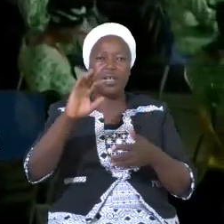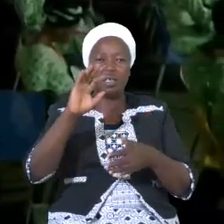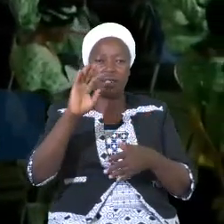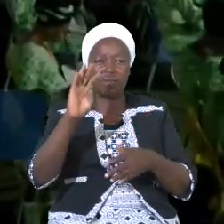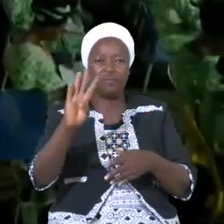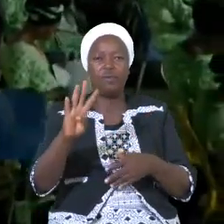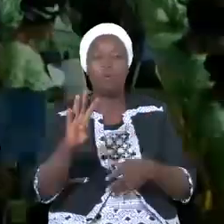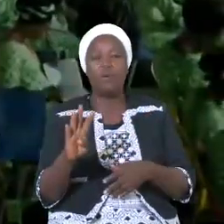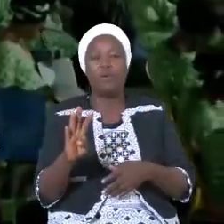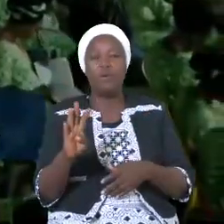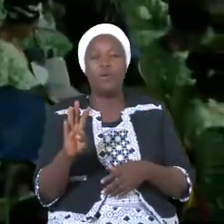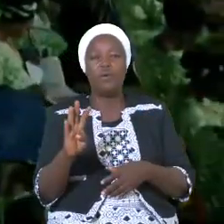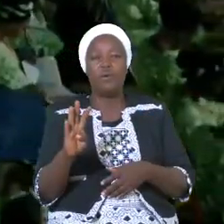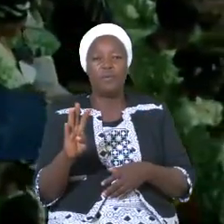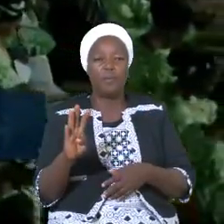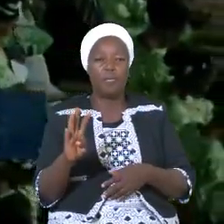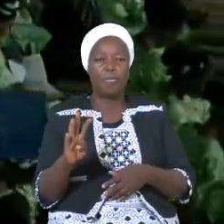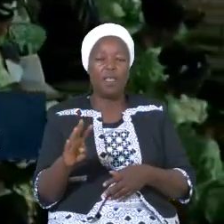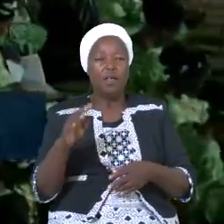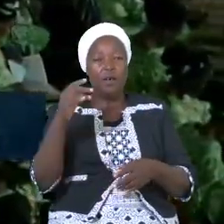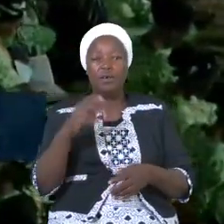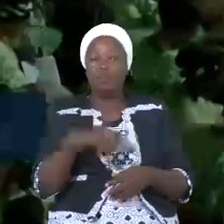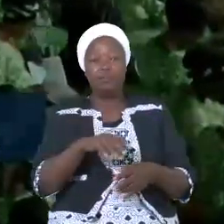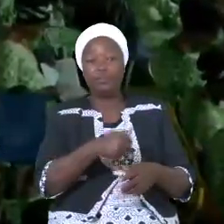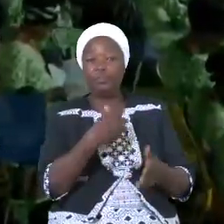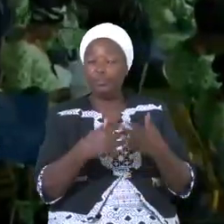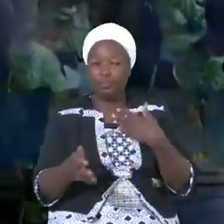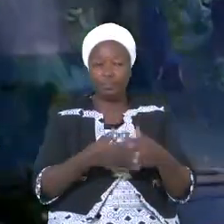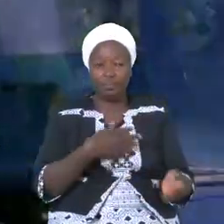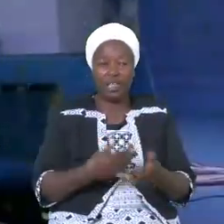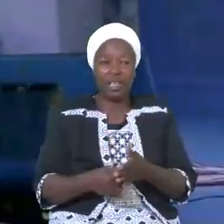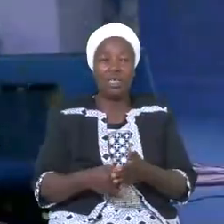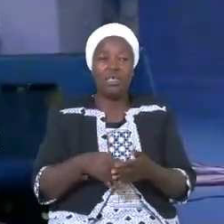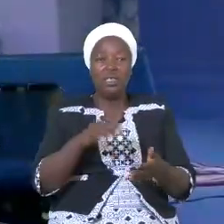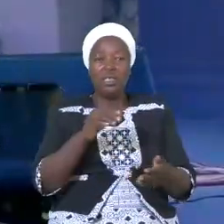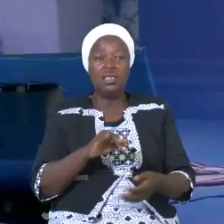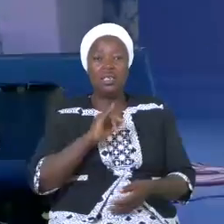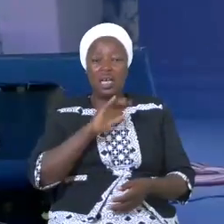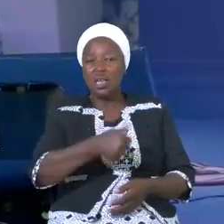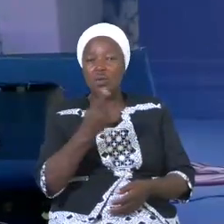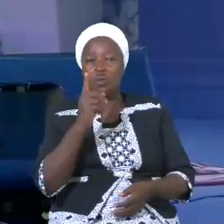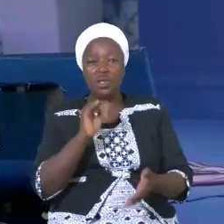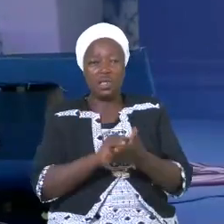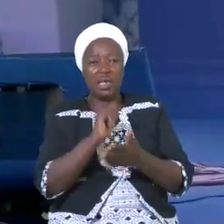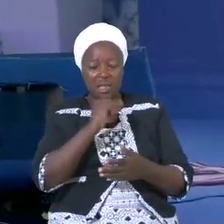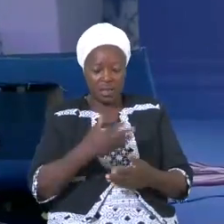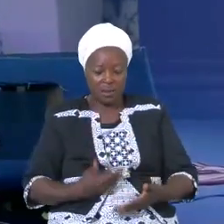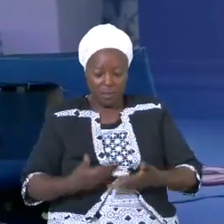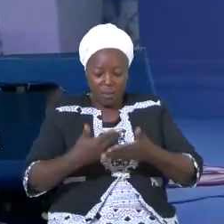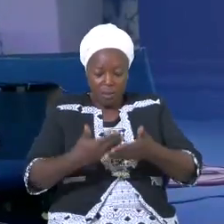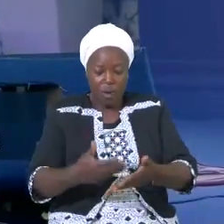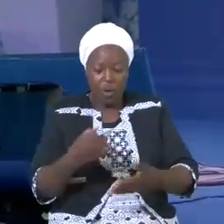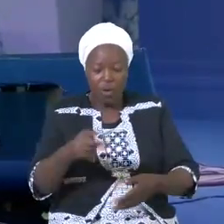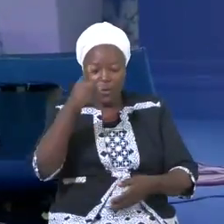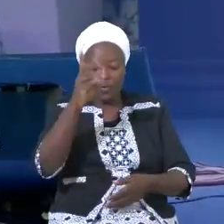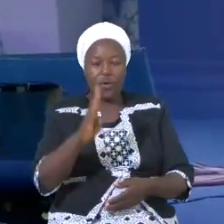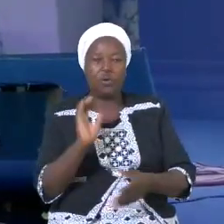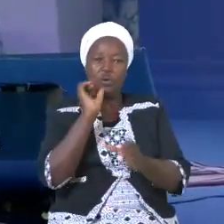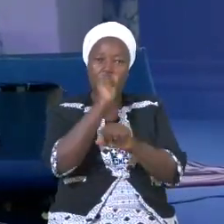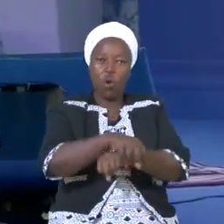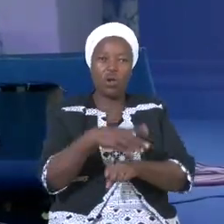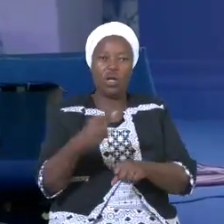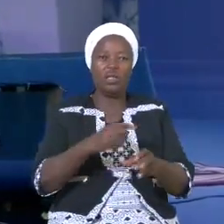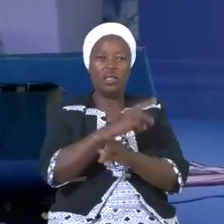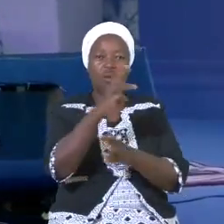4 for whatsoever is born of god overcomes the world